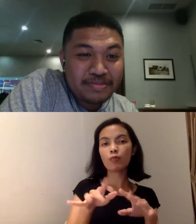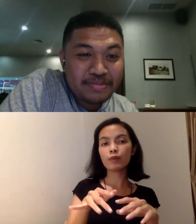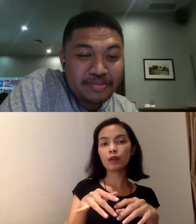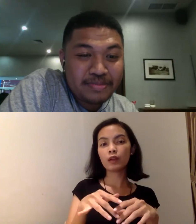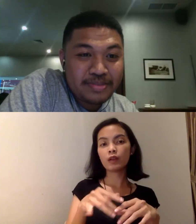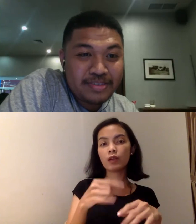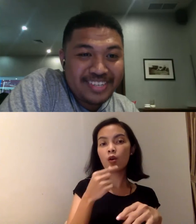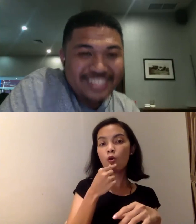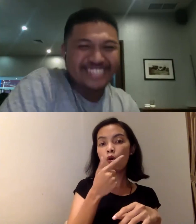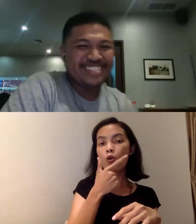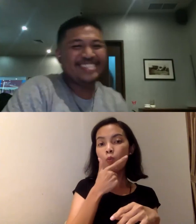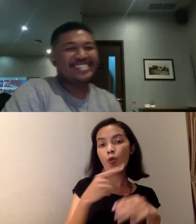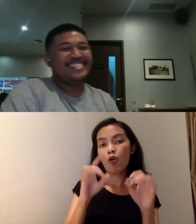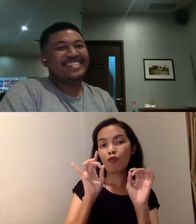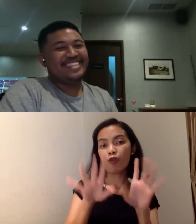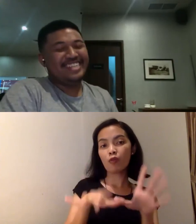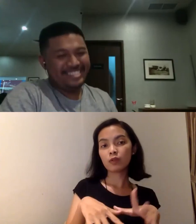watch it.